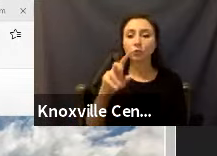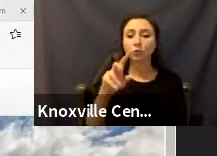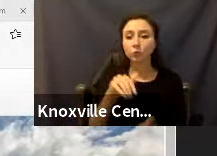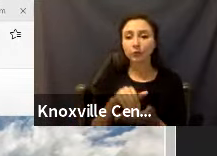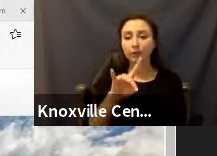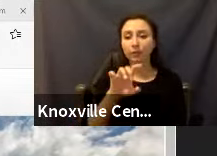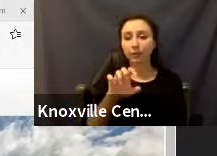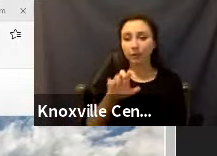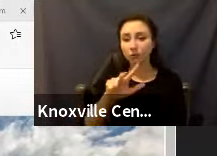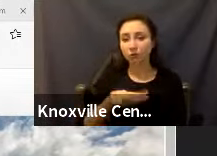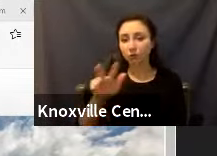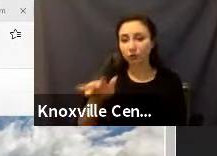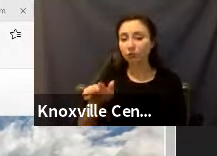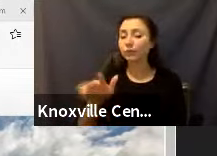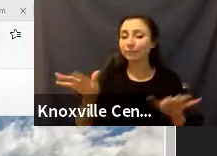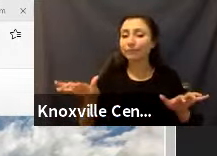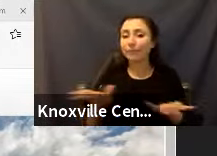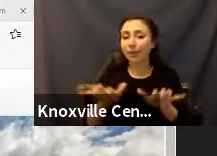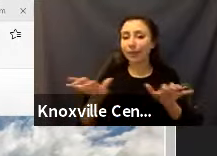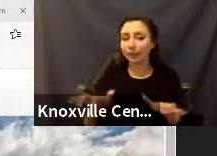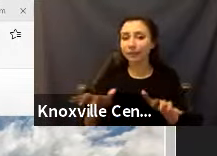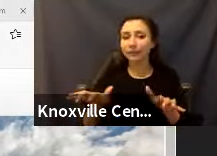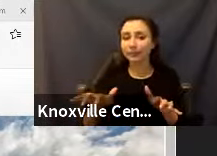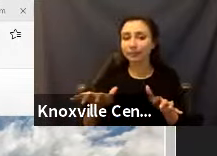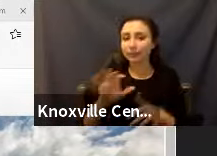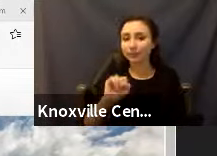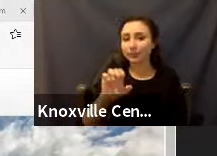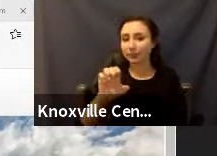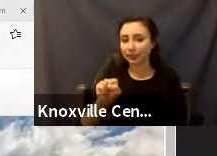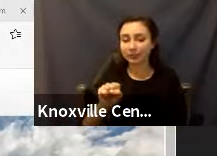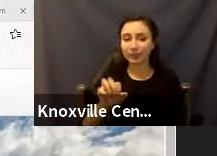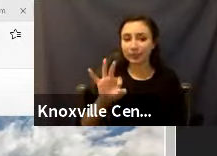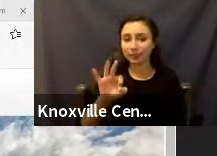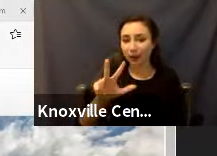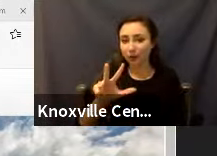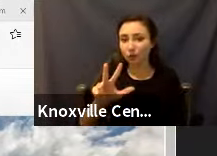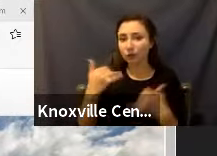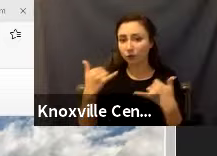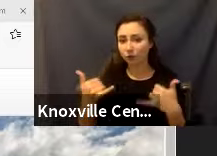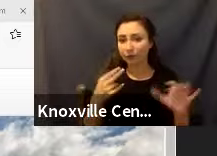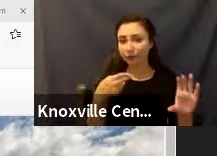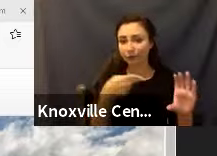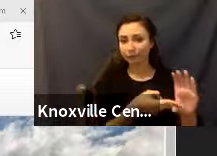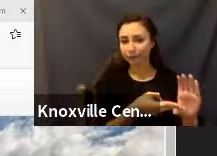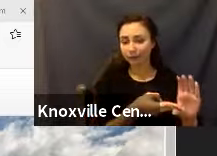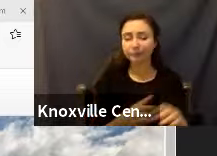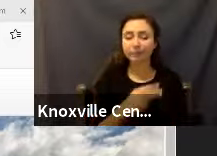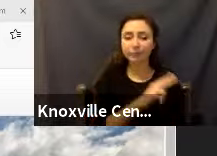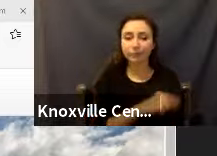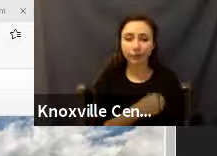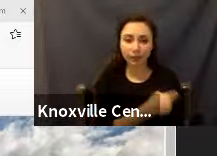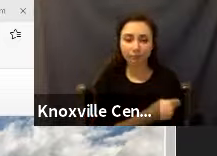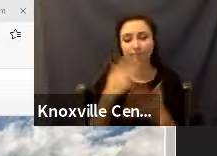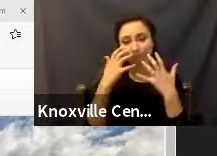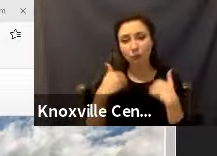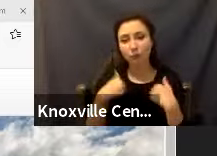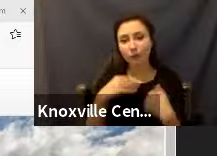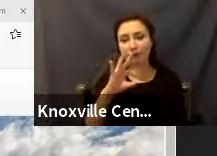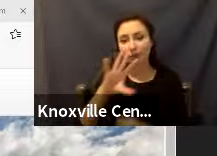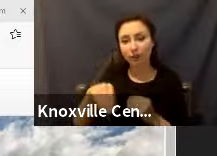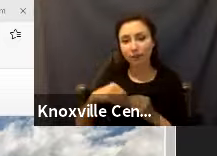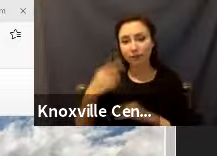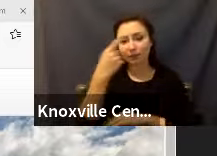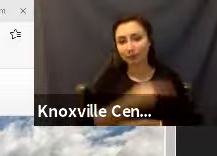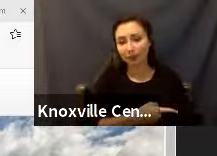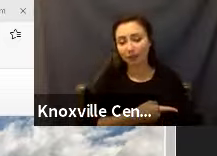2,830 active cases. 94 Knox County residents are currently hospitalized. And sadly, we have 9 additional deaths to